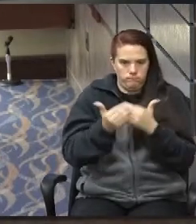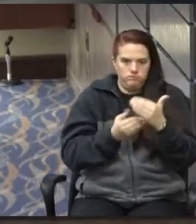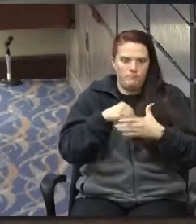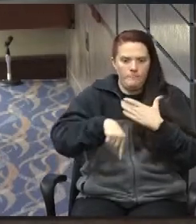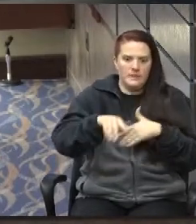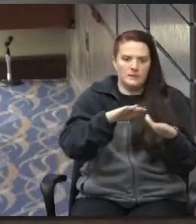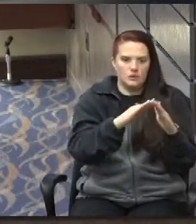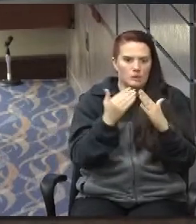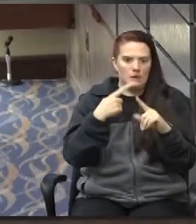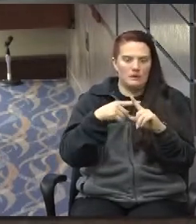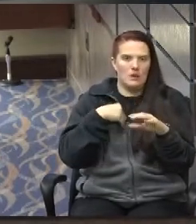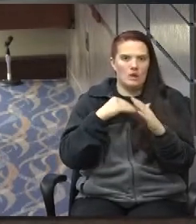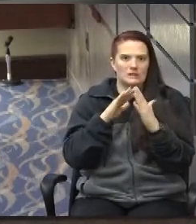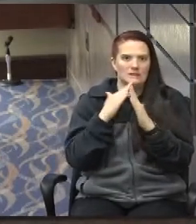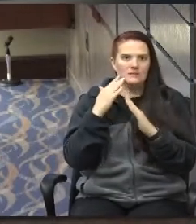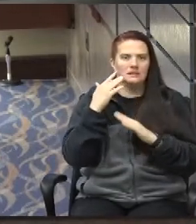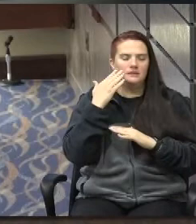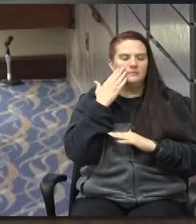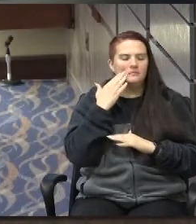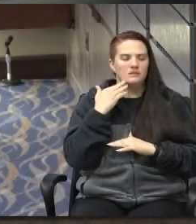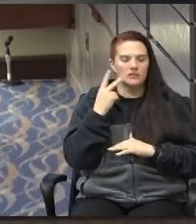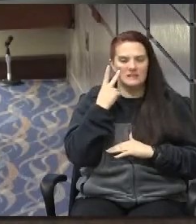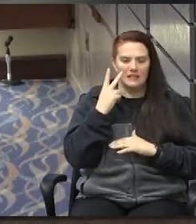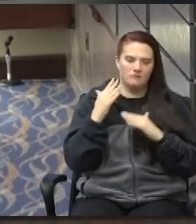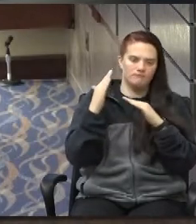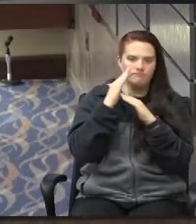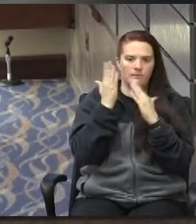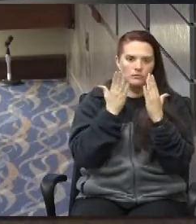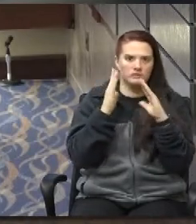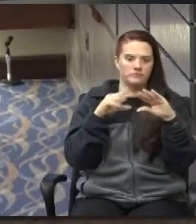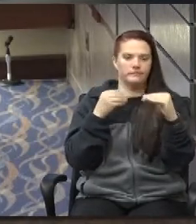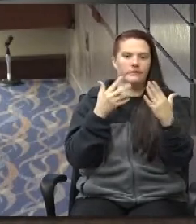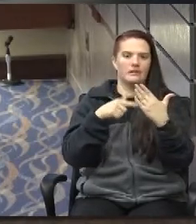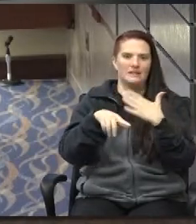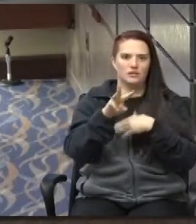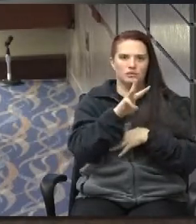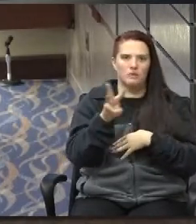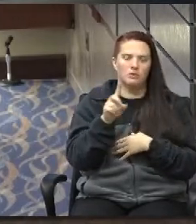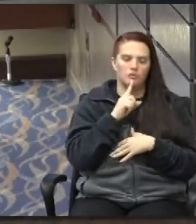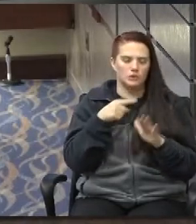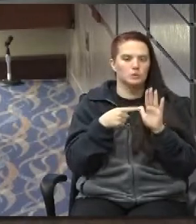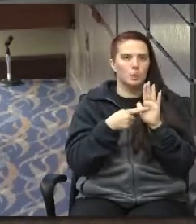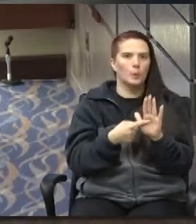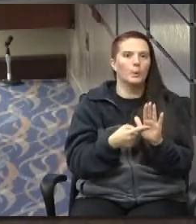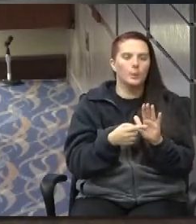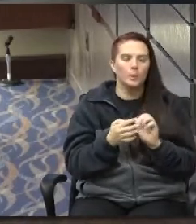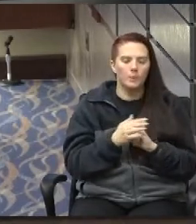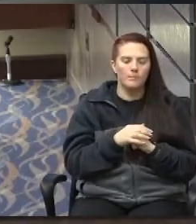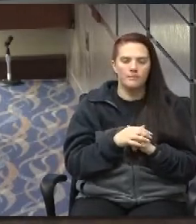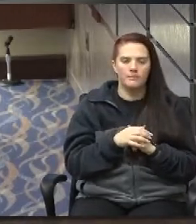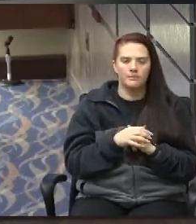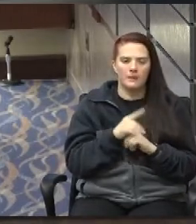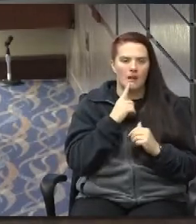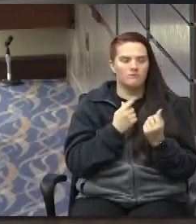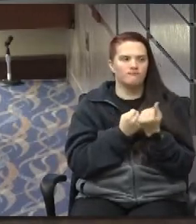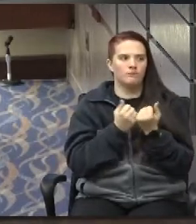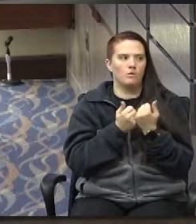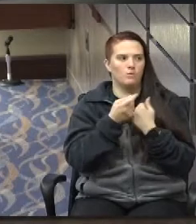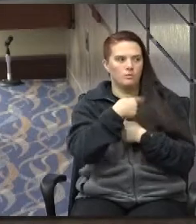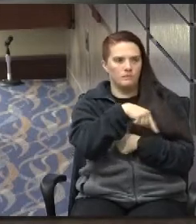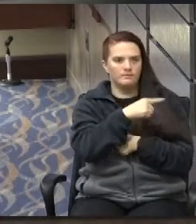community, in our city, you're seeing first-in-class services being delivered, and this website is certainly reflective of that. So echo what's been said. So thankful